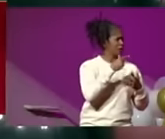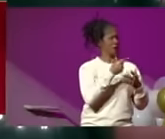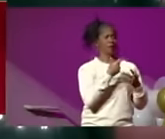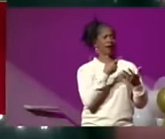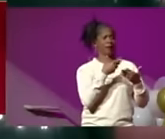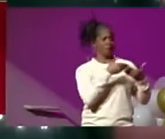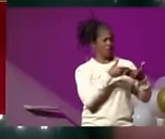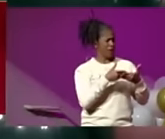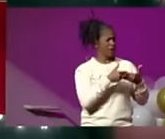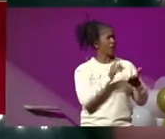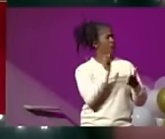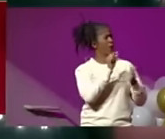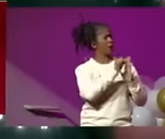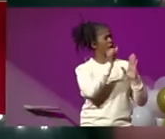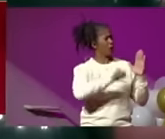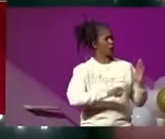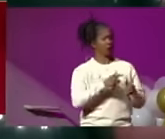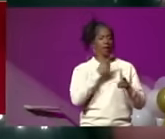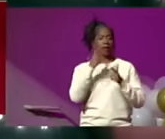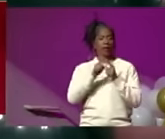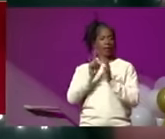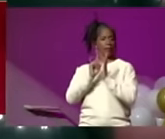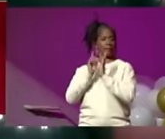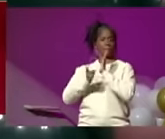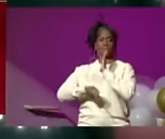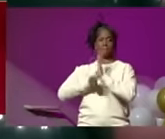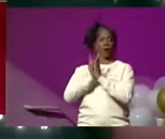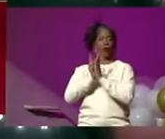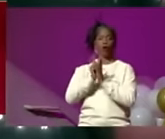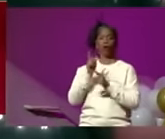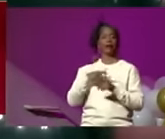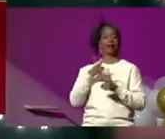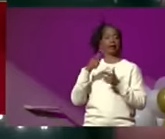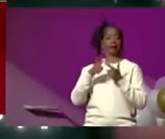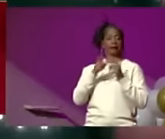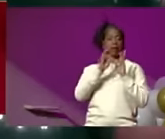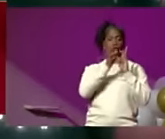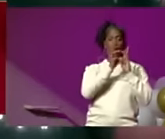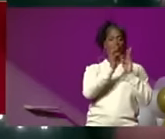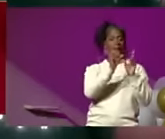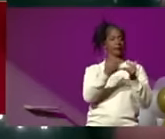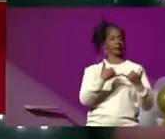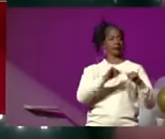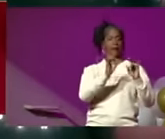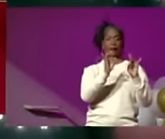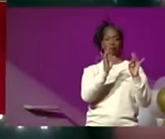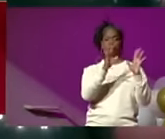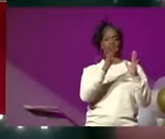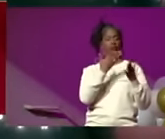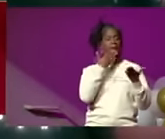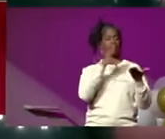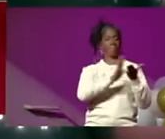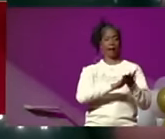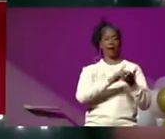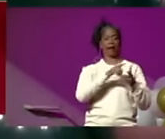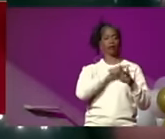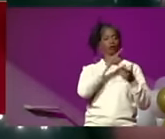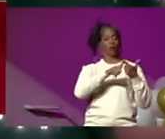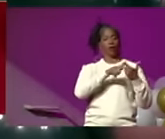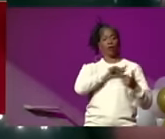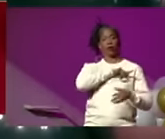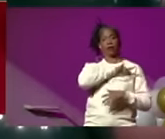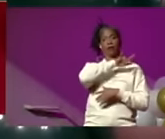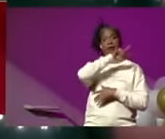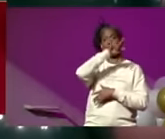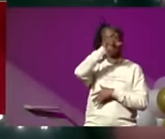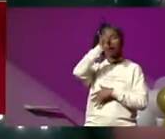that moment, Pilate comes over the PA system and says, the system is still hanging over DFW, and we're going to have